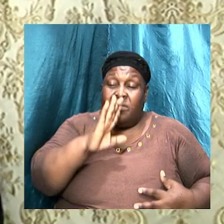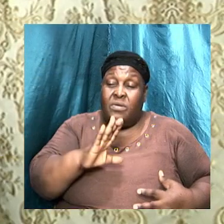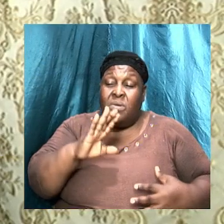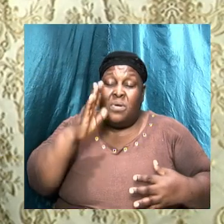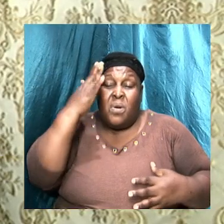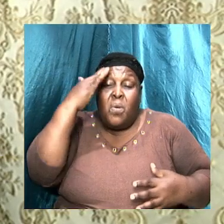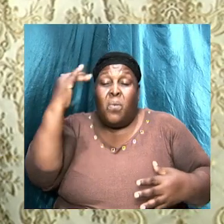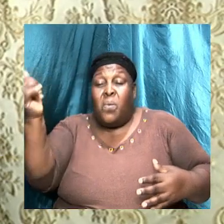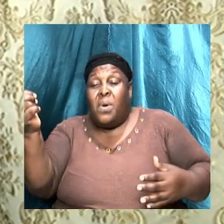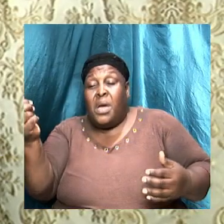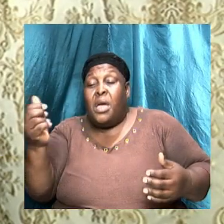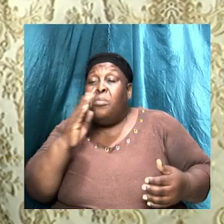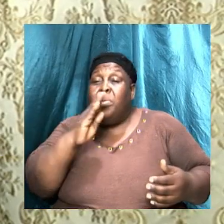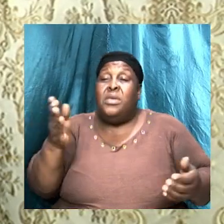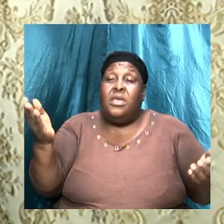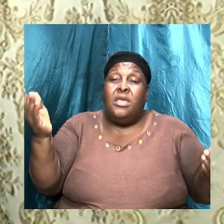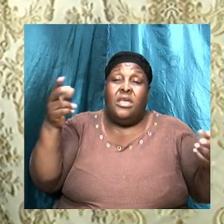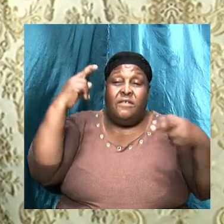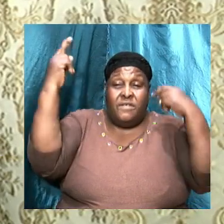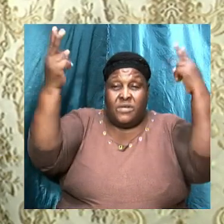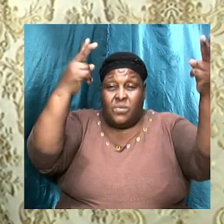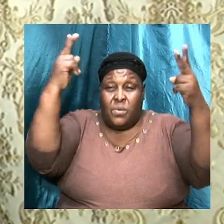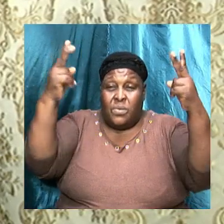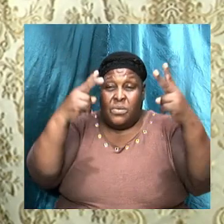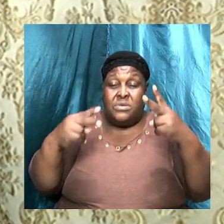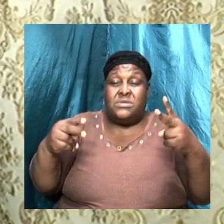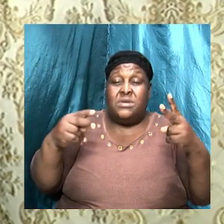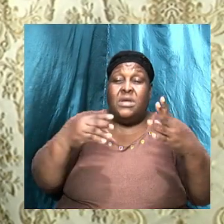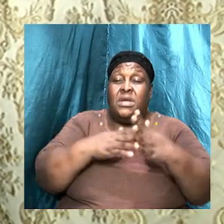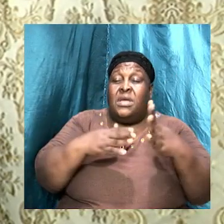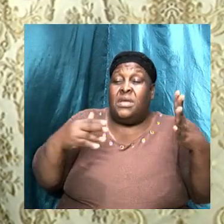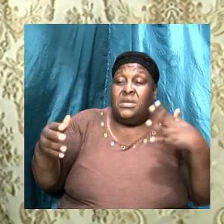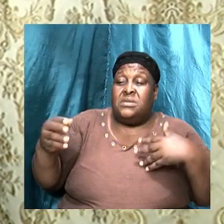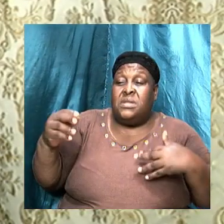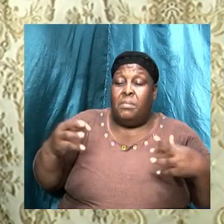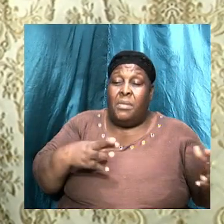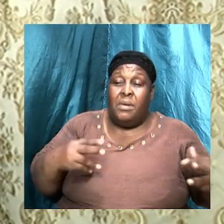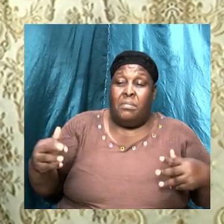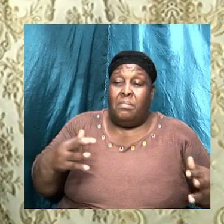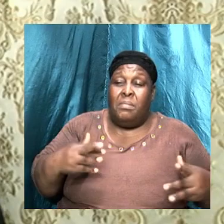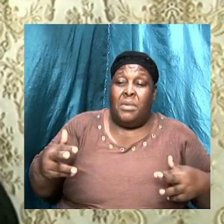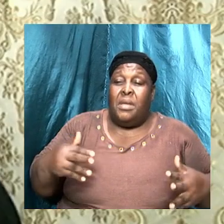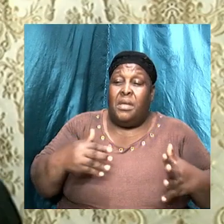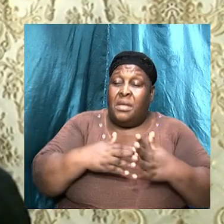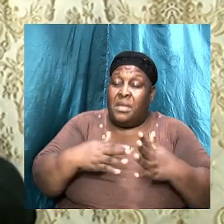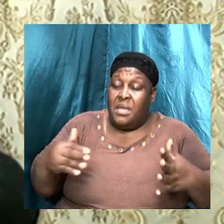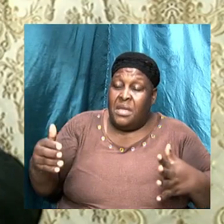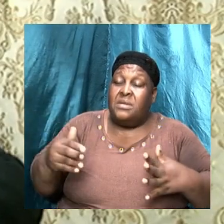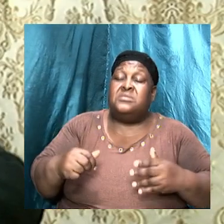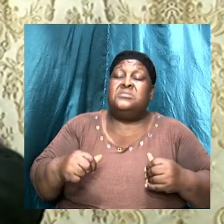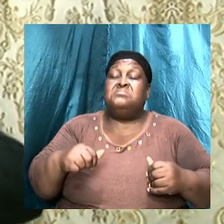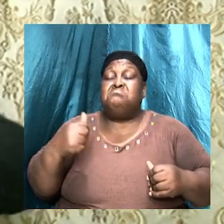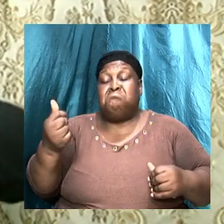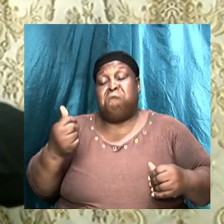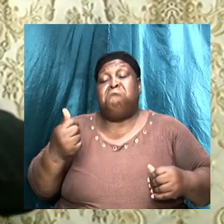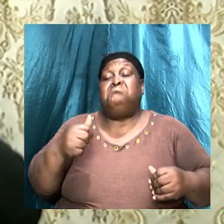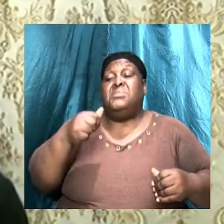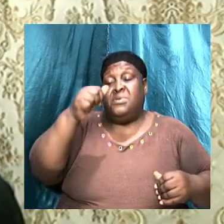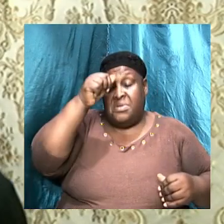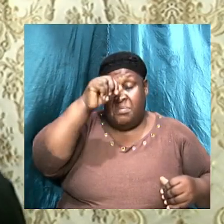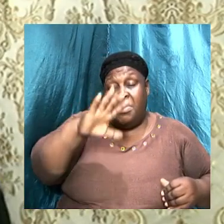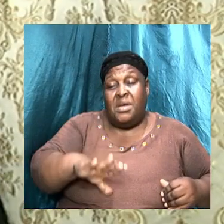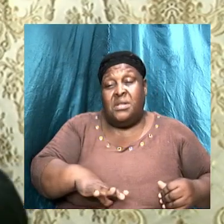victorious in battle against Cush and Rish hath and him. Right? It was because the